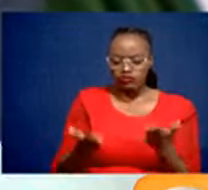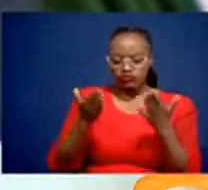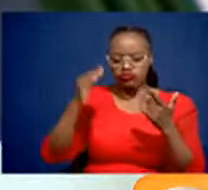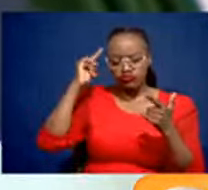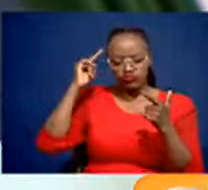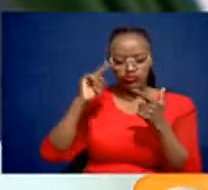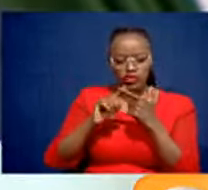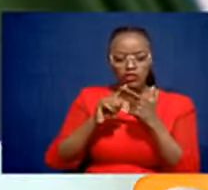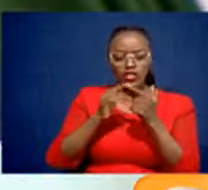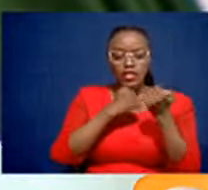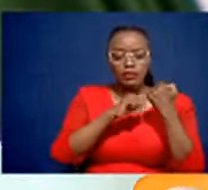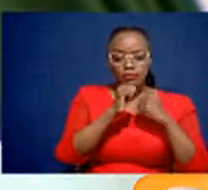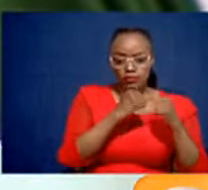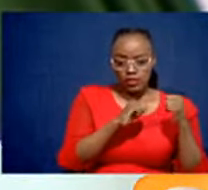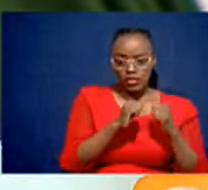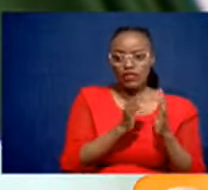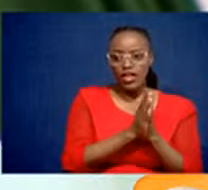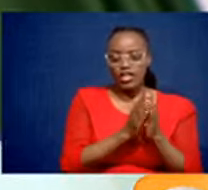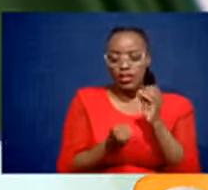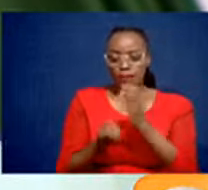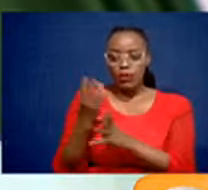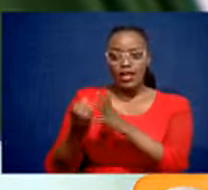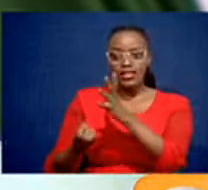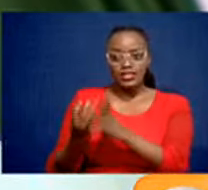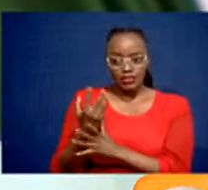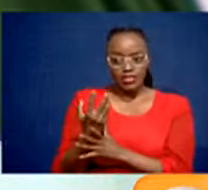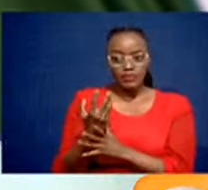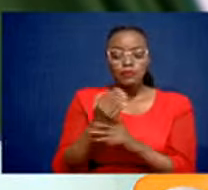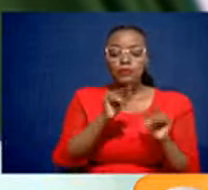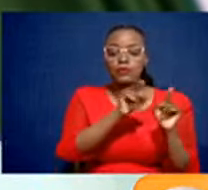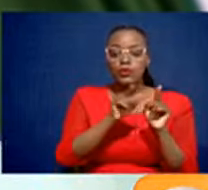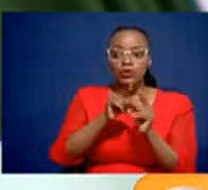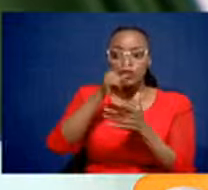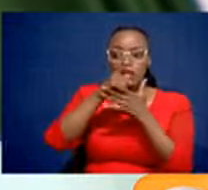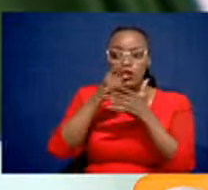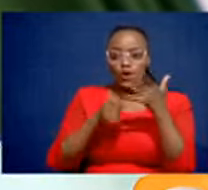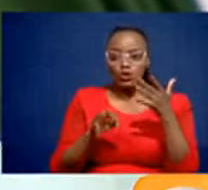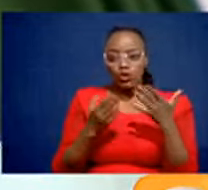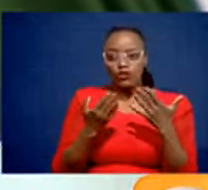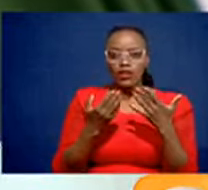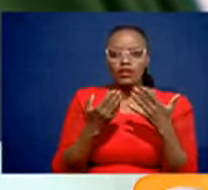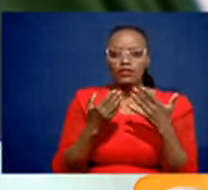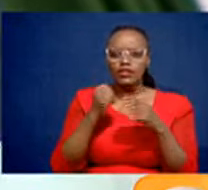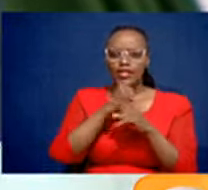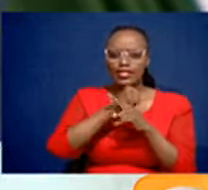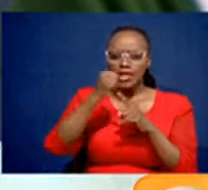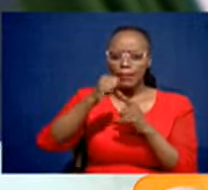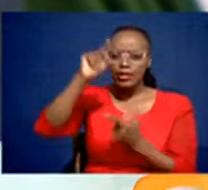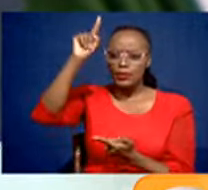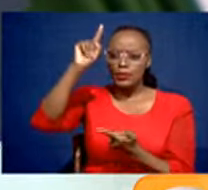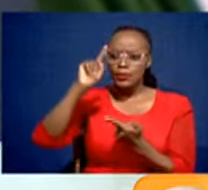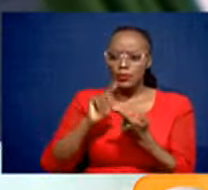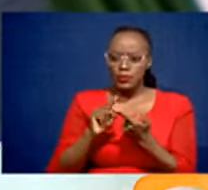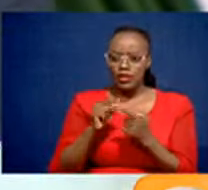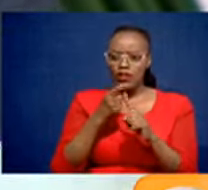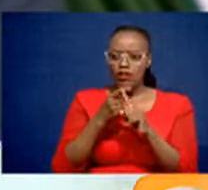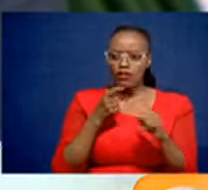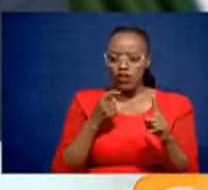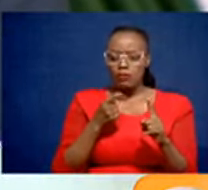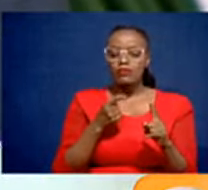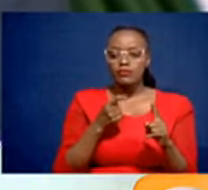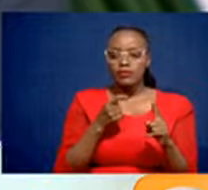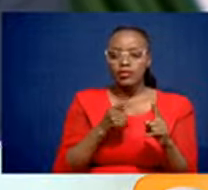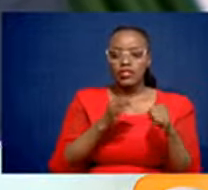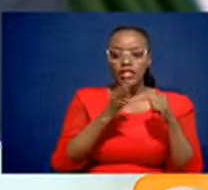and productivity. I have directed that the cost of sex semen be brought down from Kenya